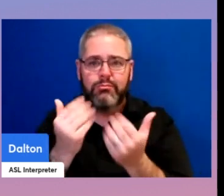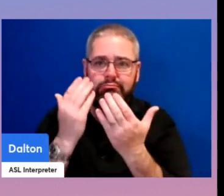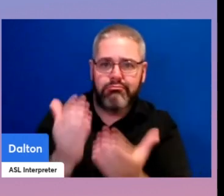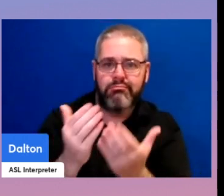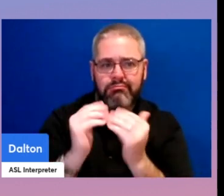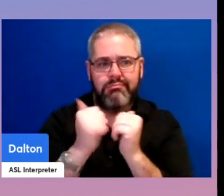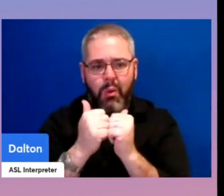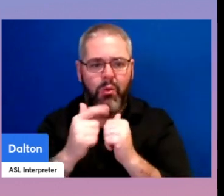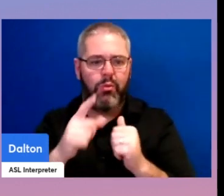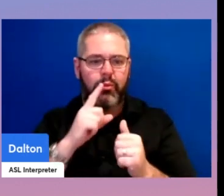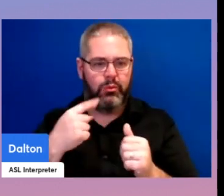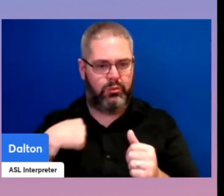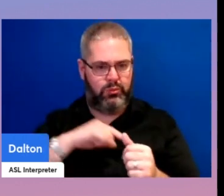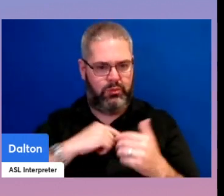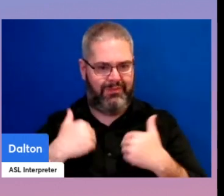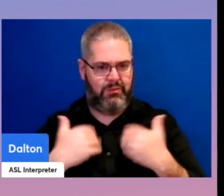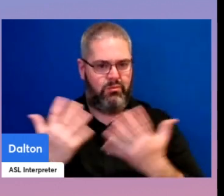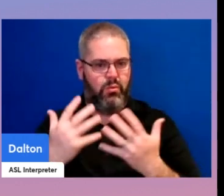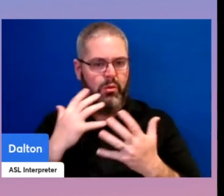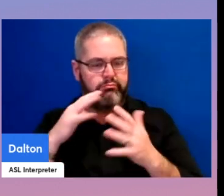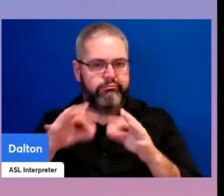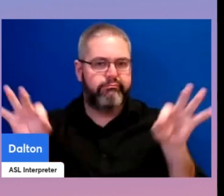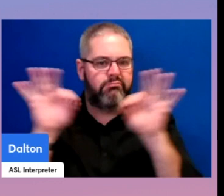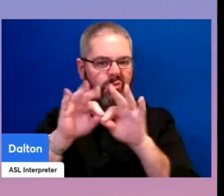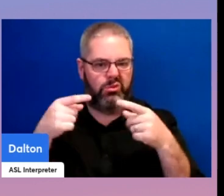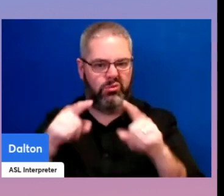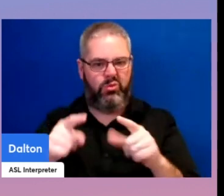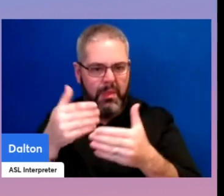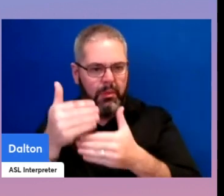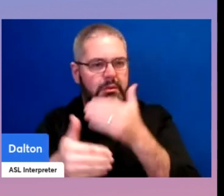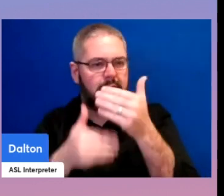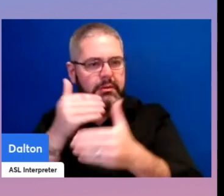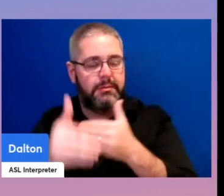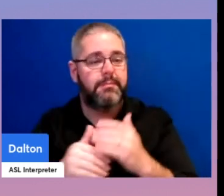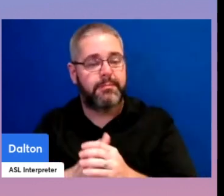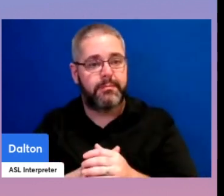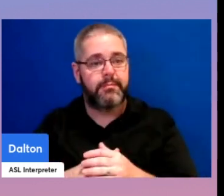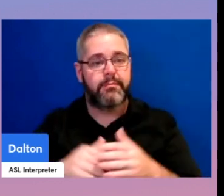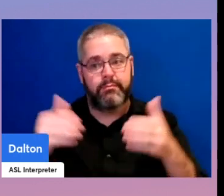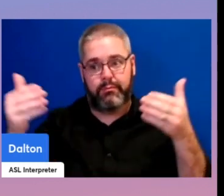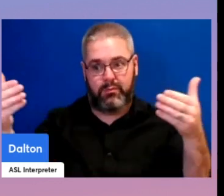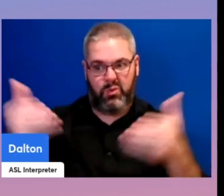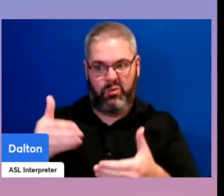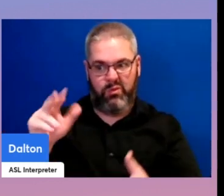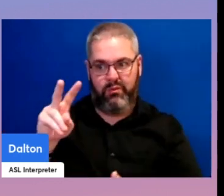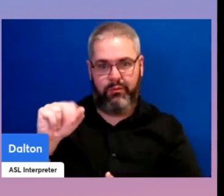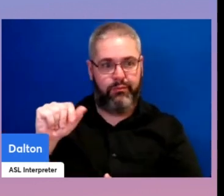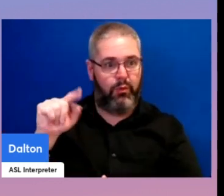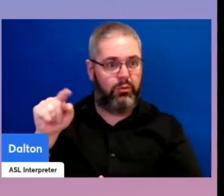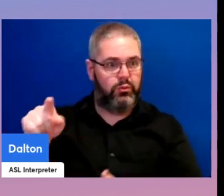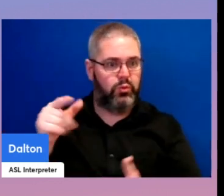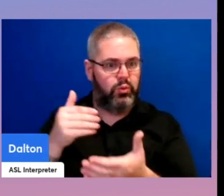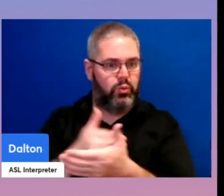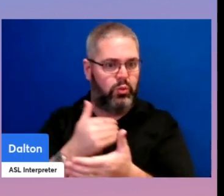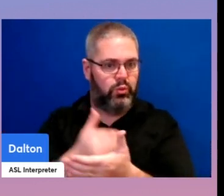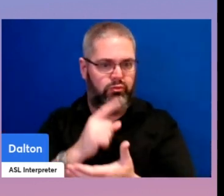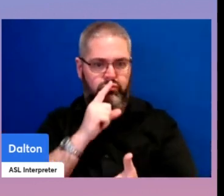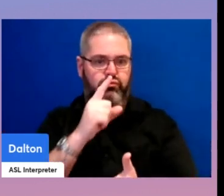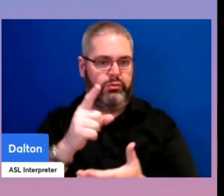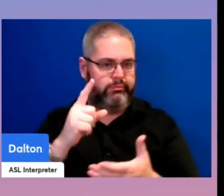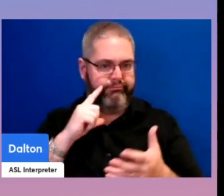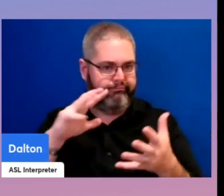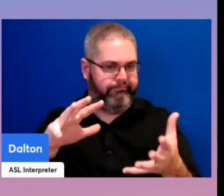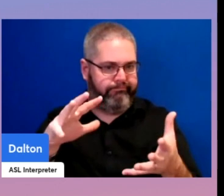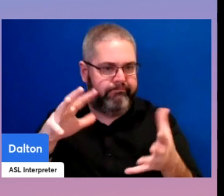complete overhaul of their existing process. The introduction of Vault is a disruption in their usual workflow.